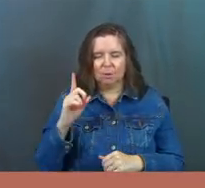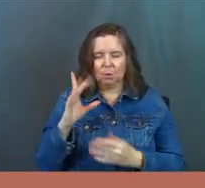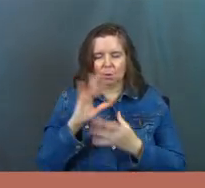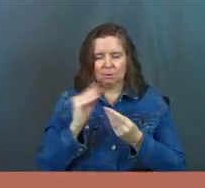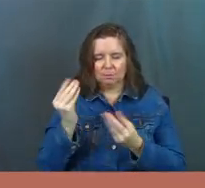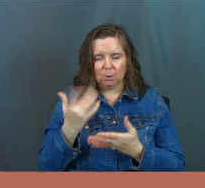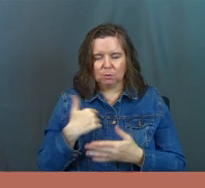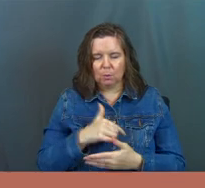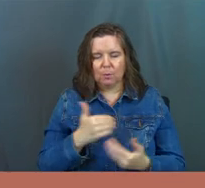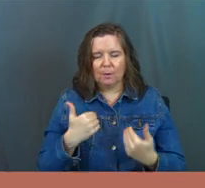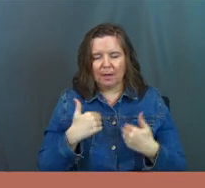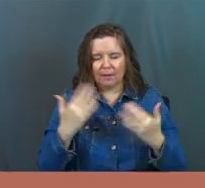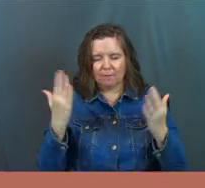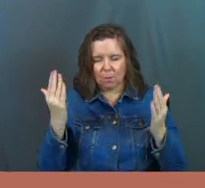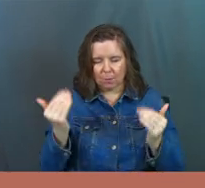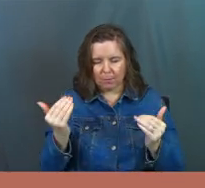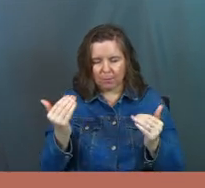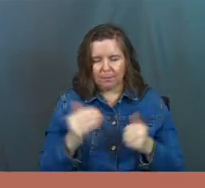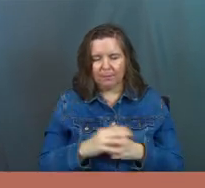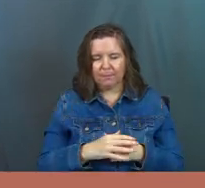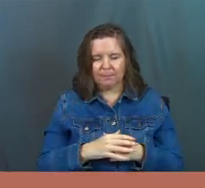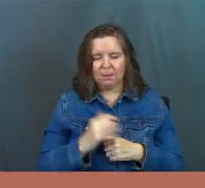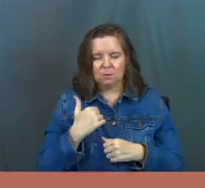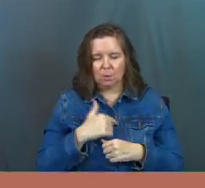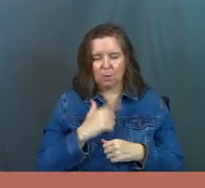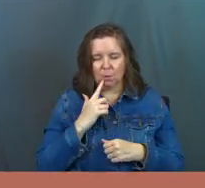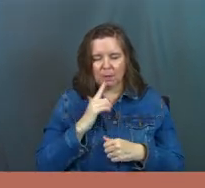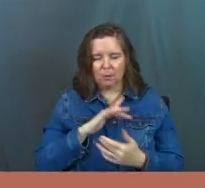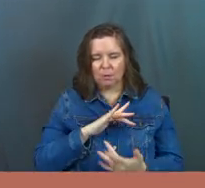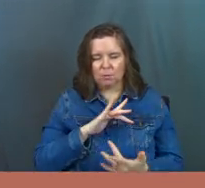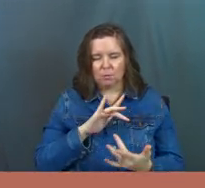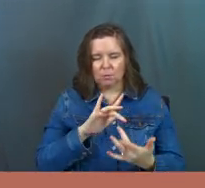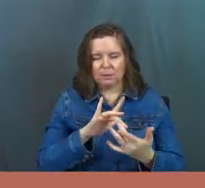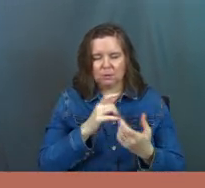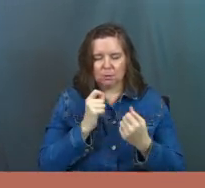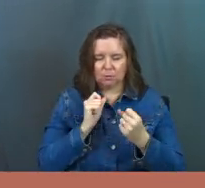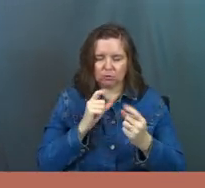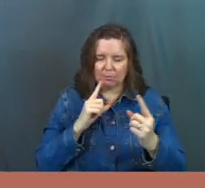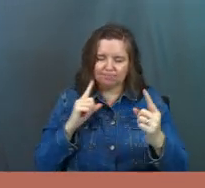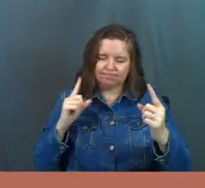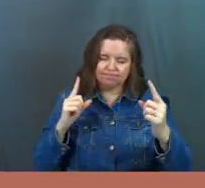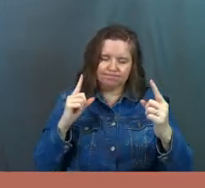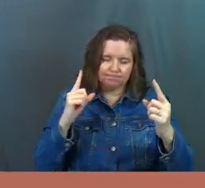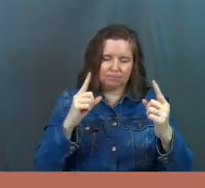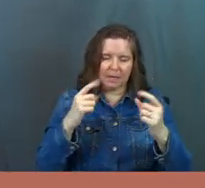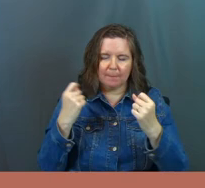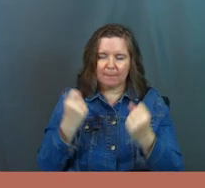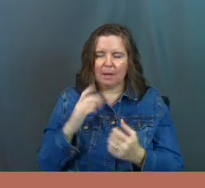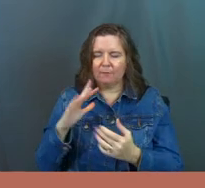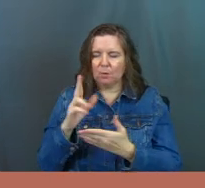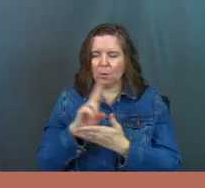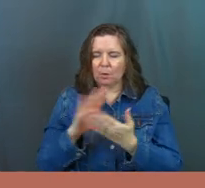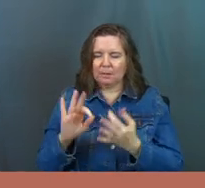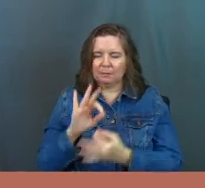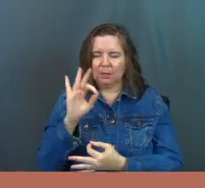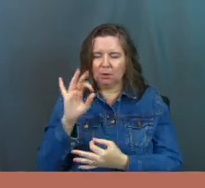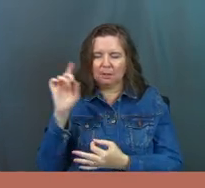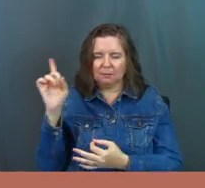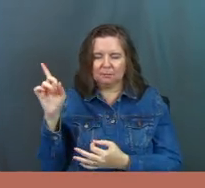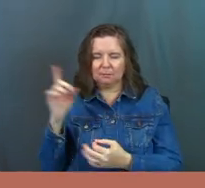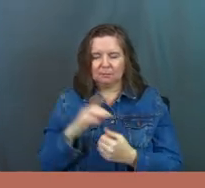You spoke it so that we would have hope. And so that we would reach and we would try. And by the power of your Holy Spirit,